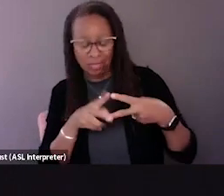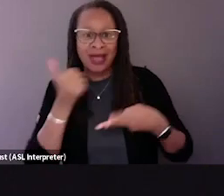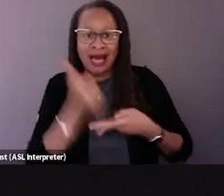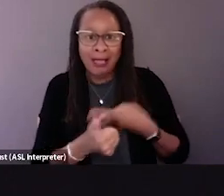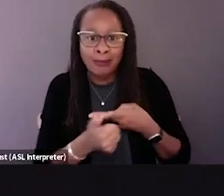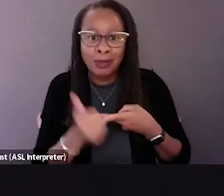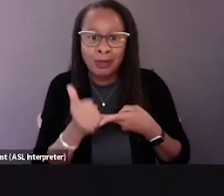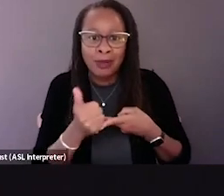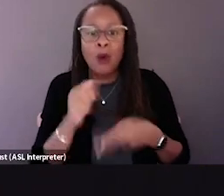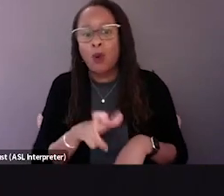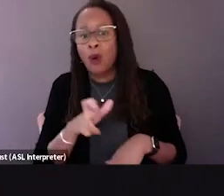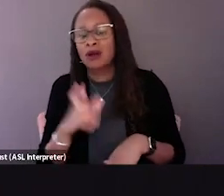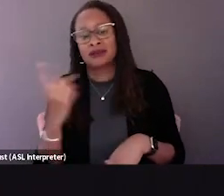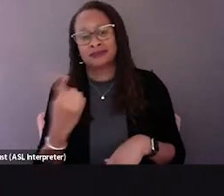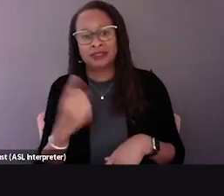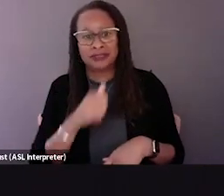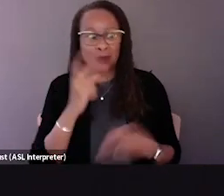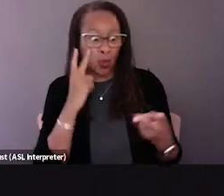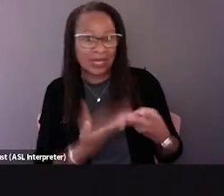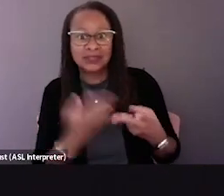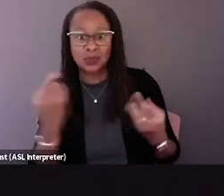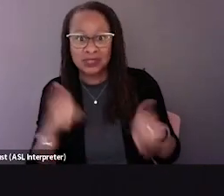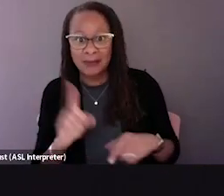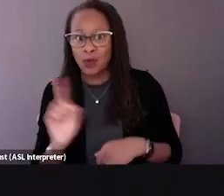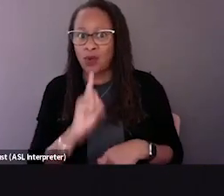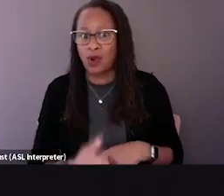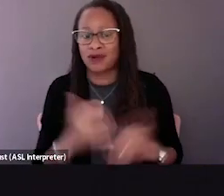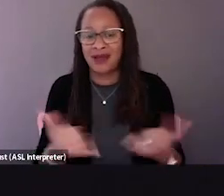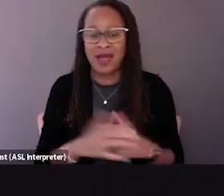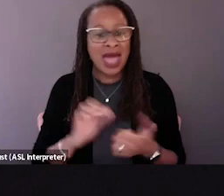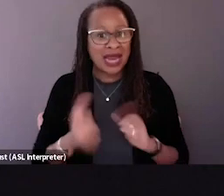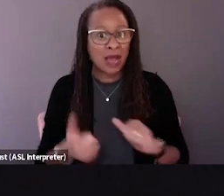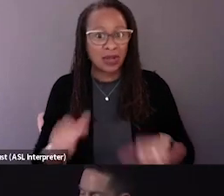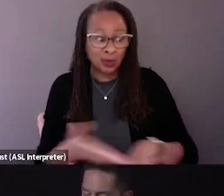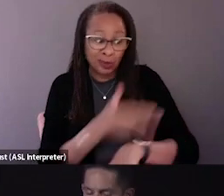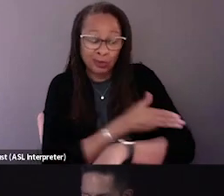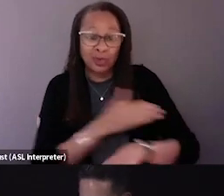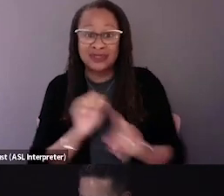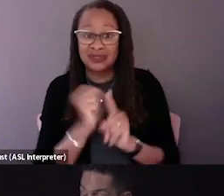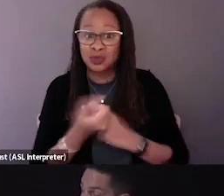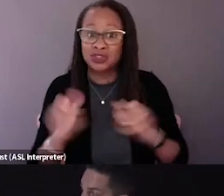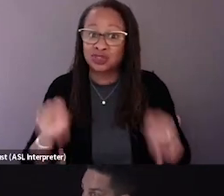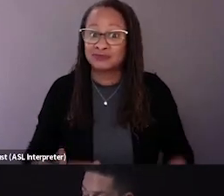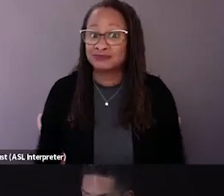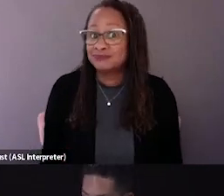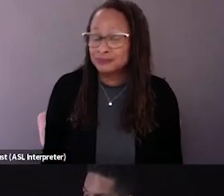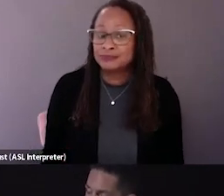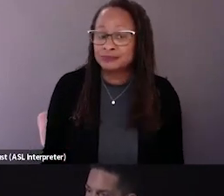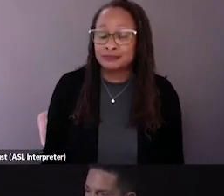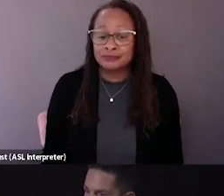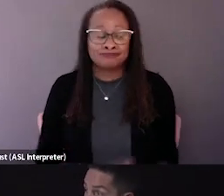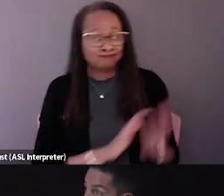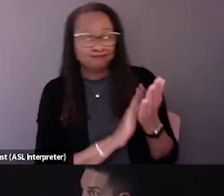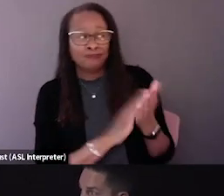or, just bear witness to where we're at, and how can we do better? No, very well said. And